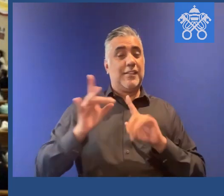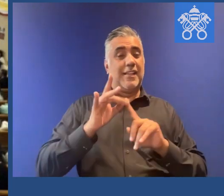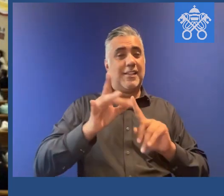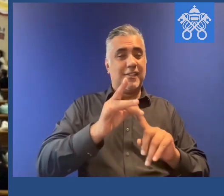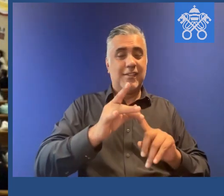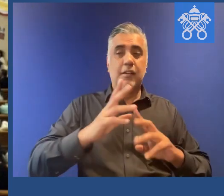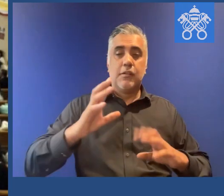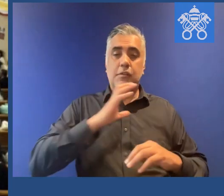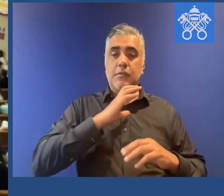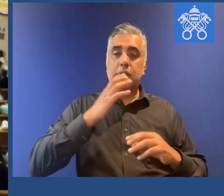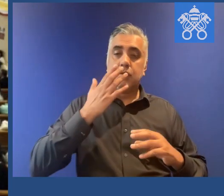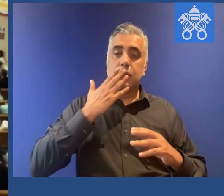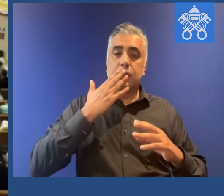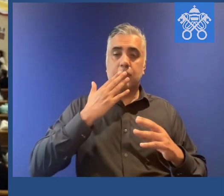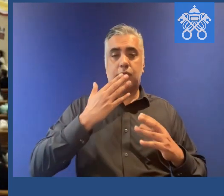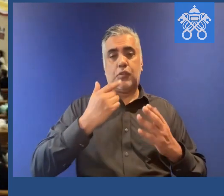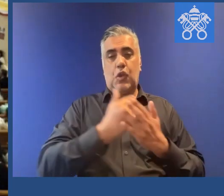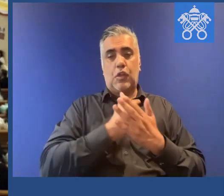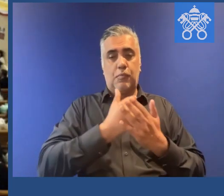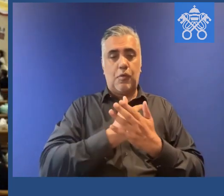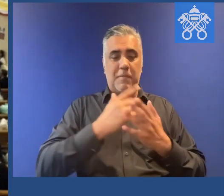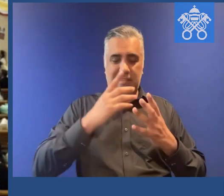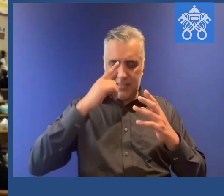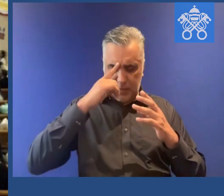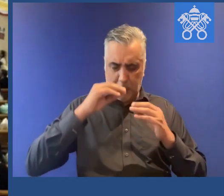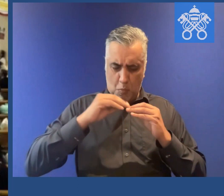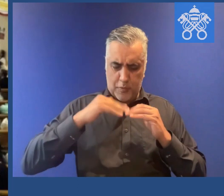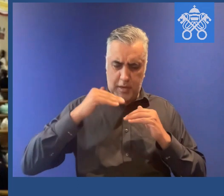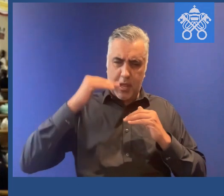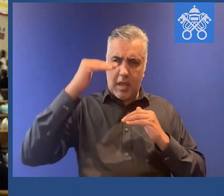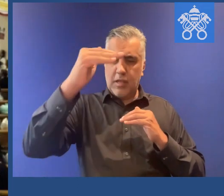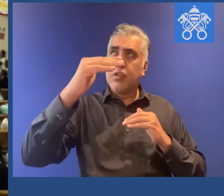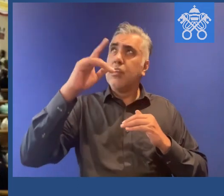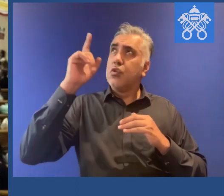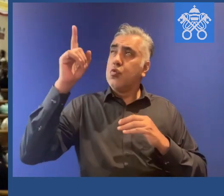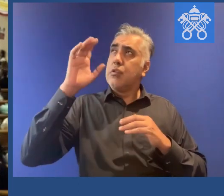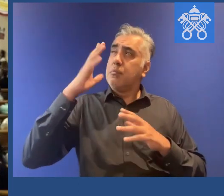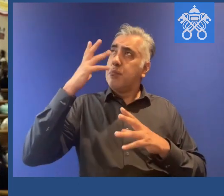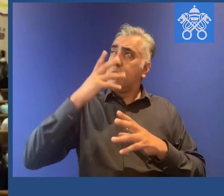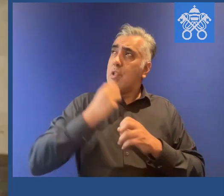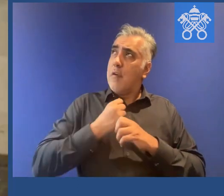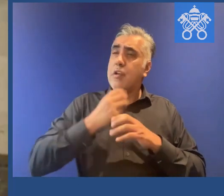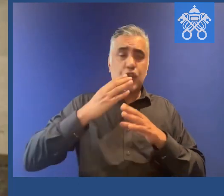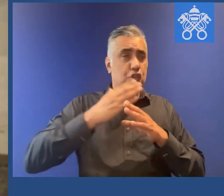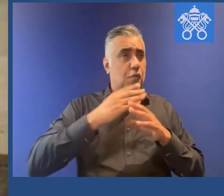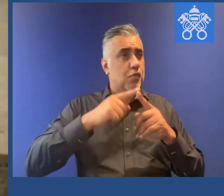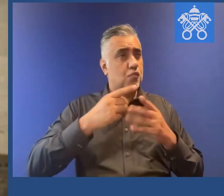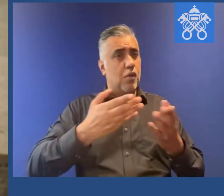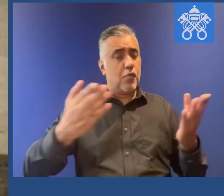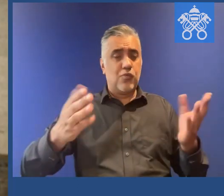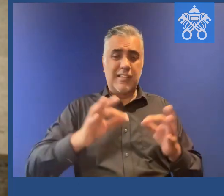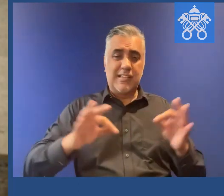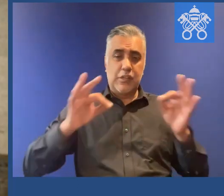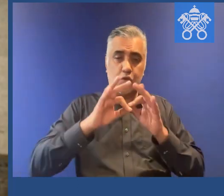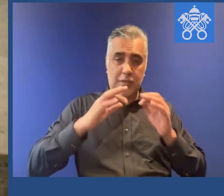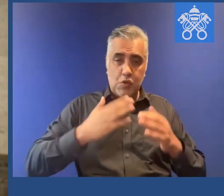the gospel makes us go beyond ourselves to share the beauty of God's love. It is essential, therefore, that